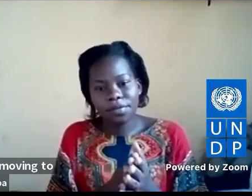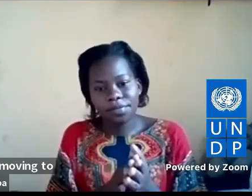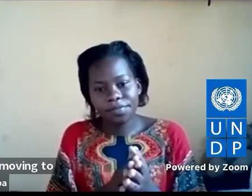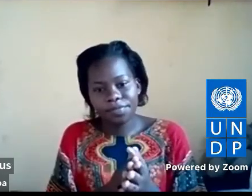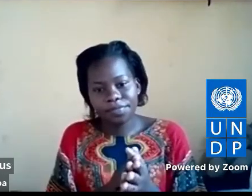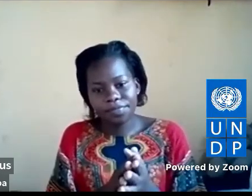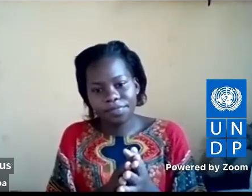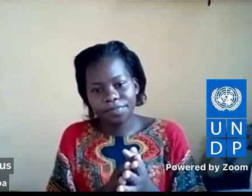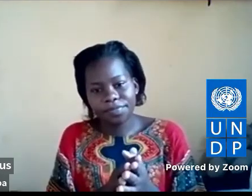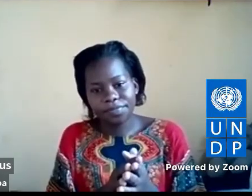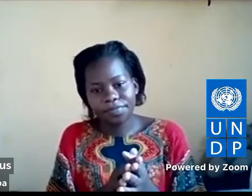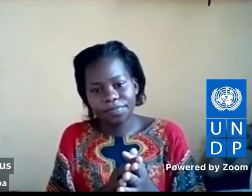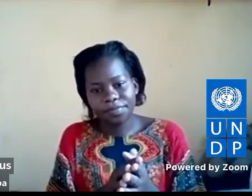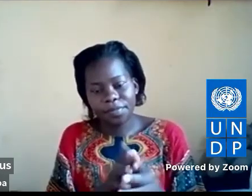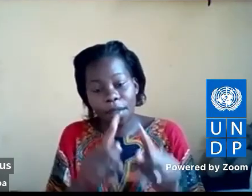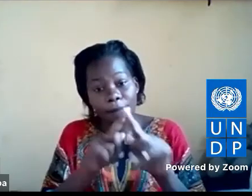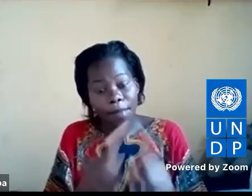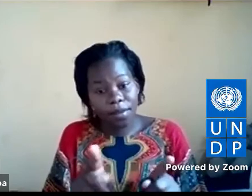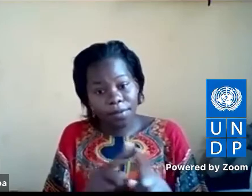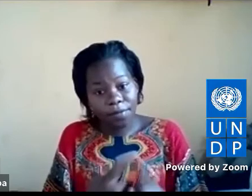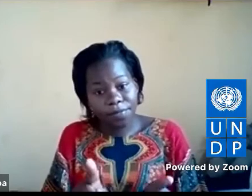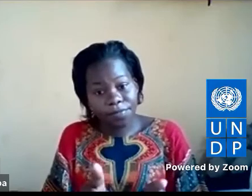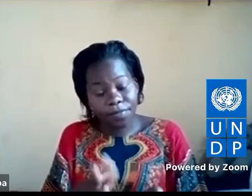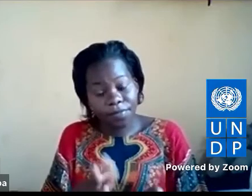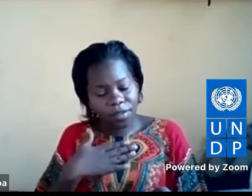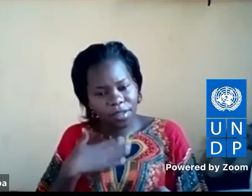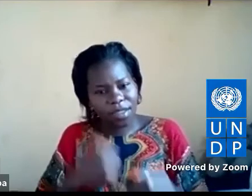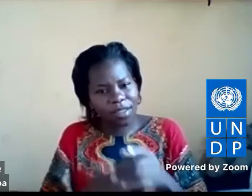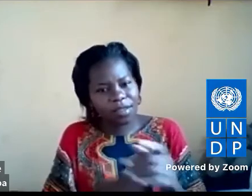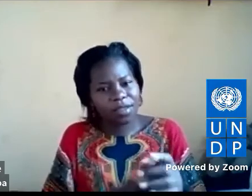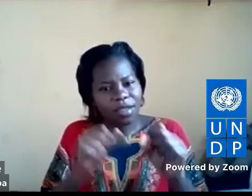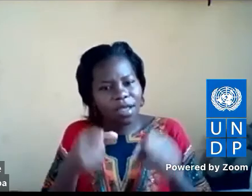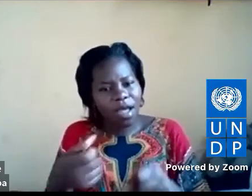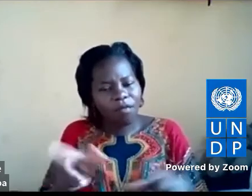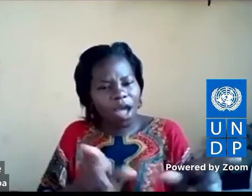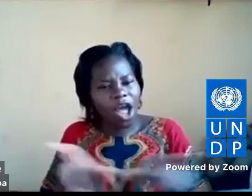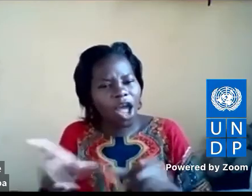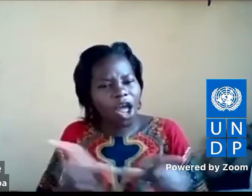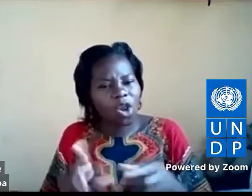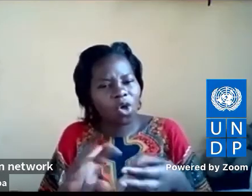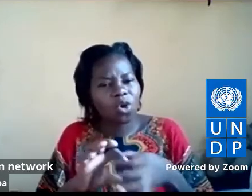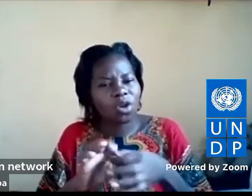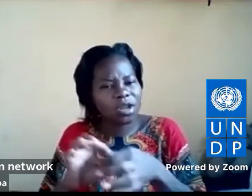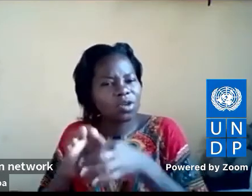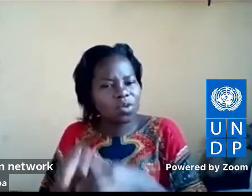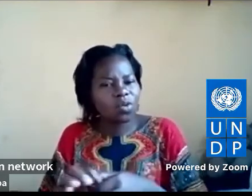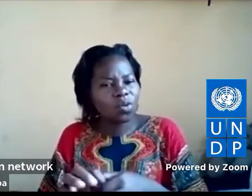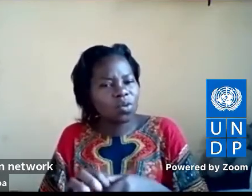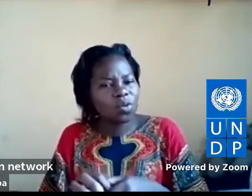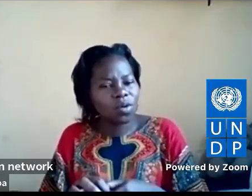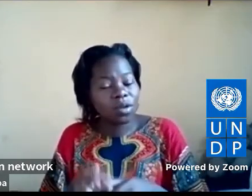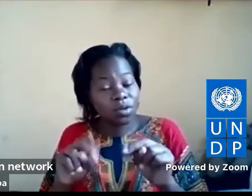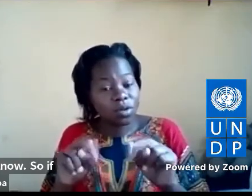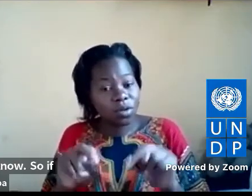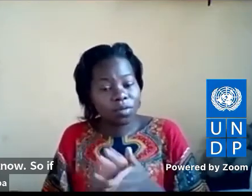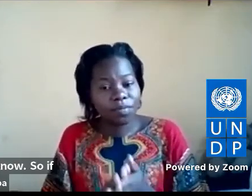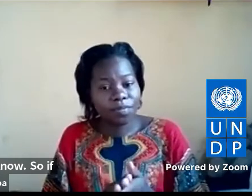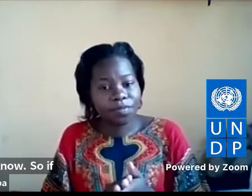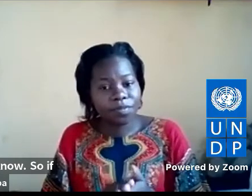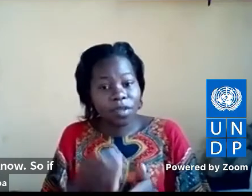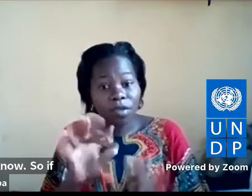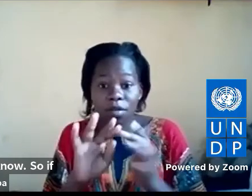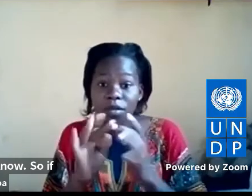But if I'm an investor, do you think I have the local network to really look for people through phone calls? No. So if there was an online